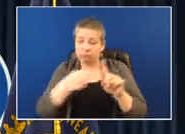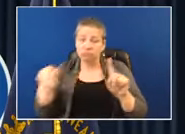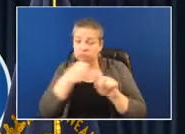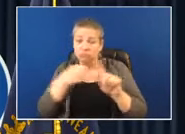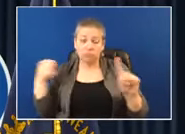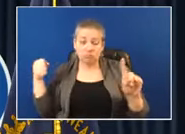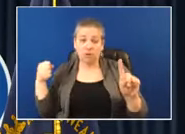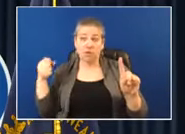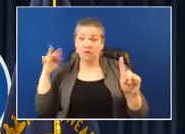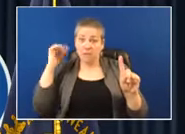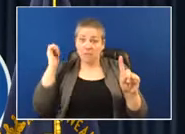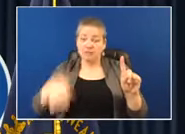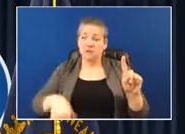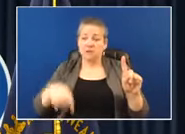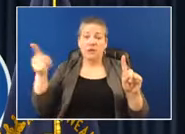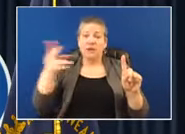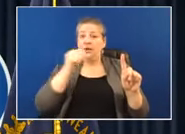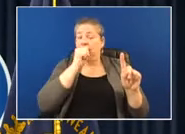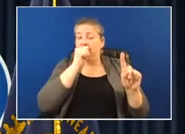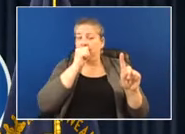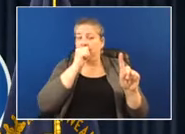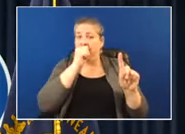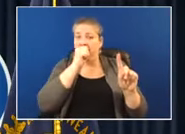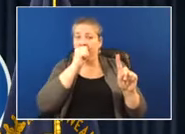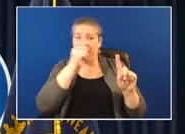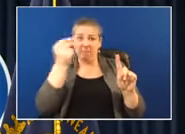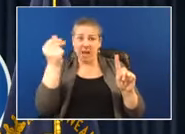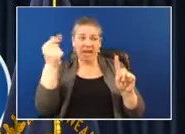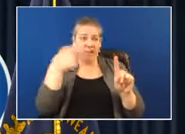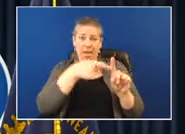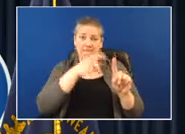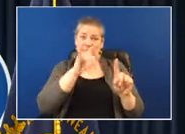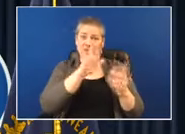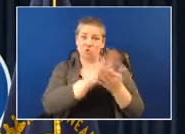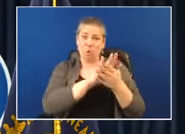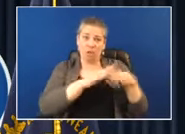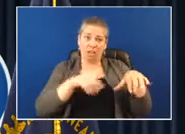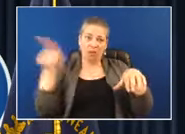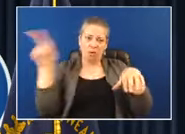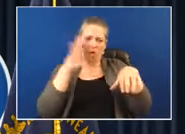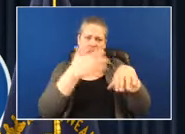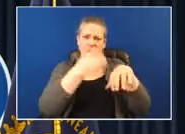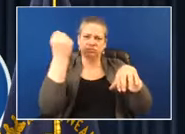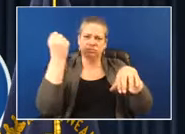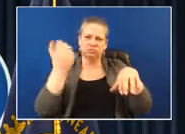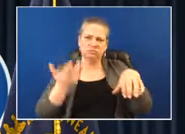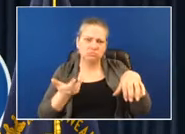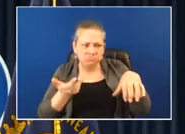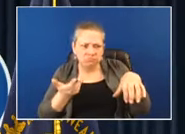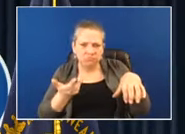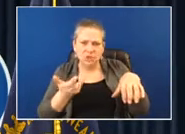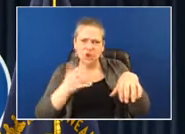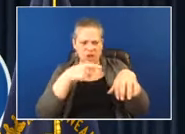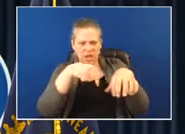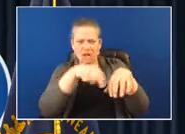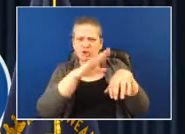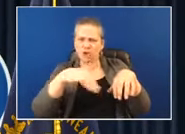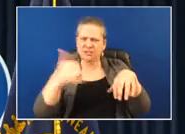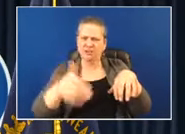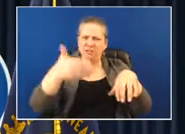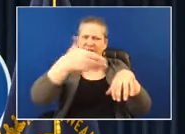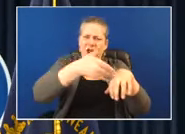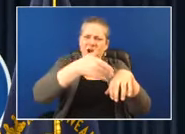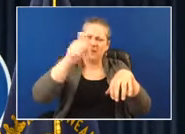institutions that educate most of our kids. And in a state where the KHSAA